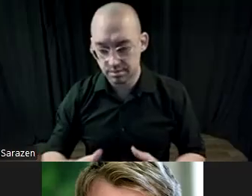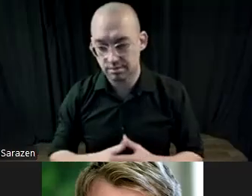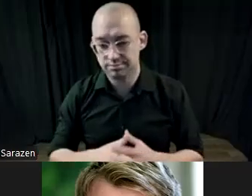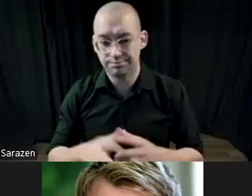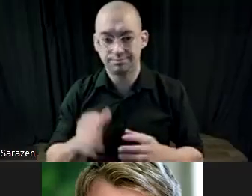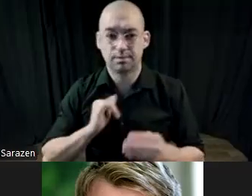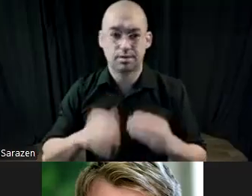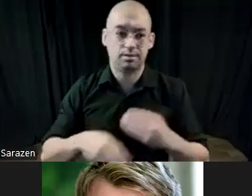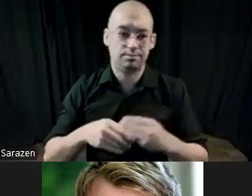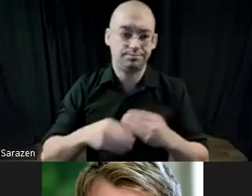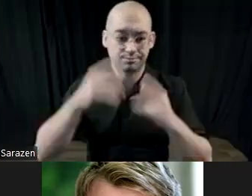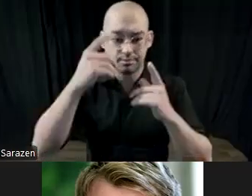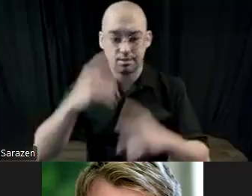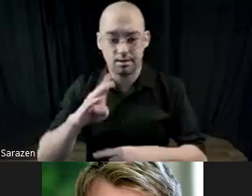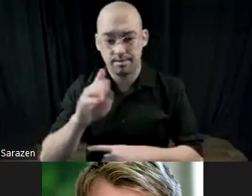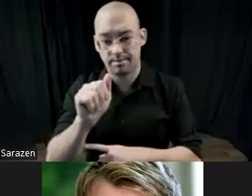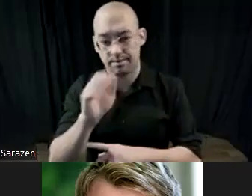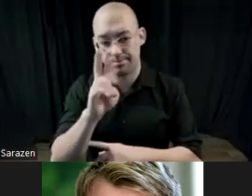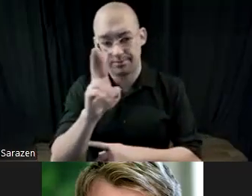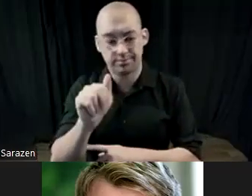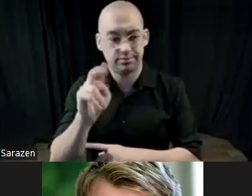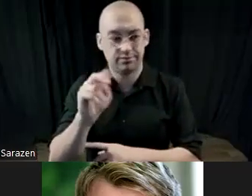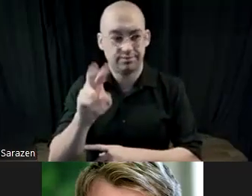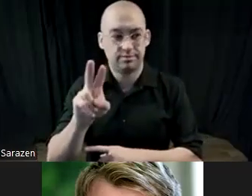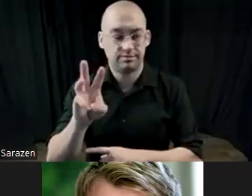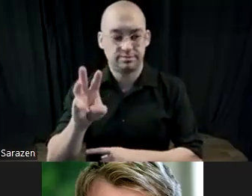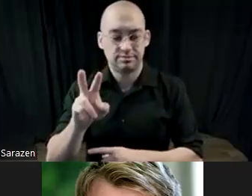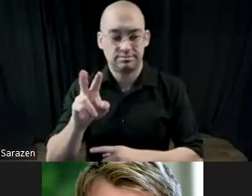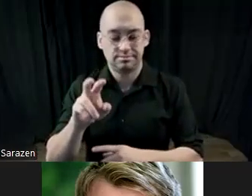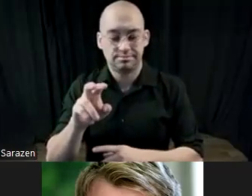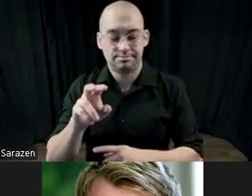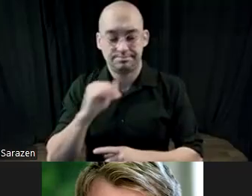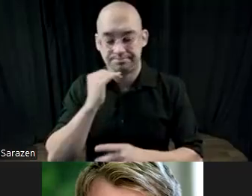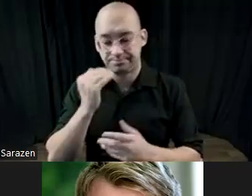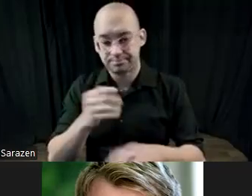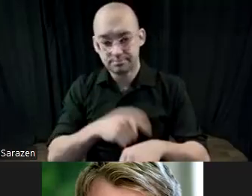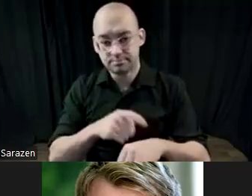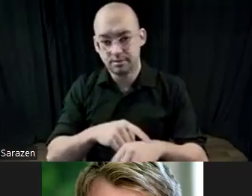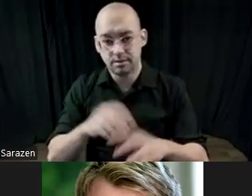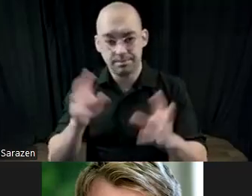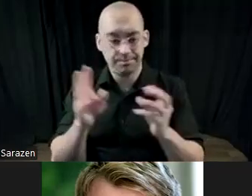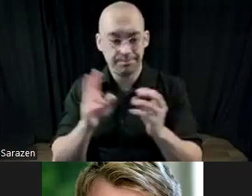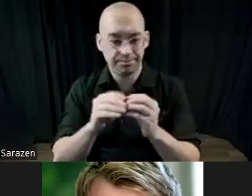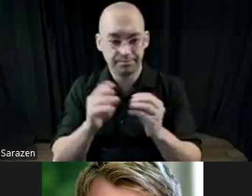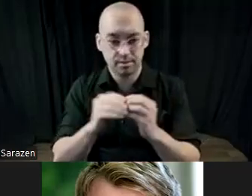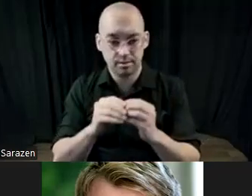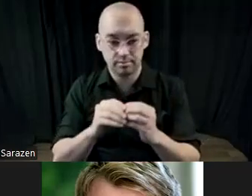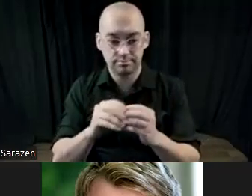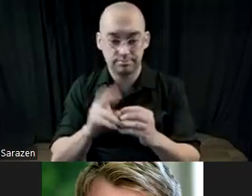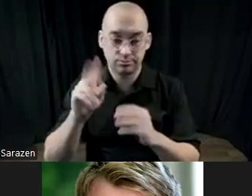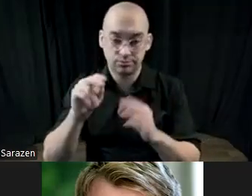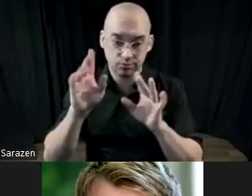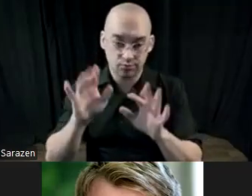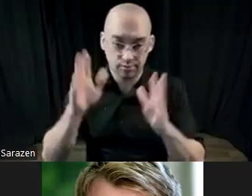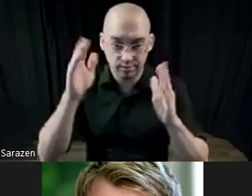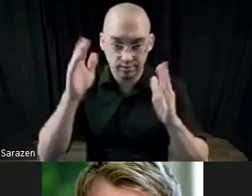Barbara said. I think November 6th might be a good time to meet, as long as there's no rain. But otherwise,